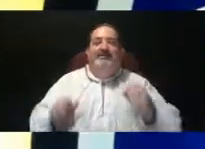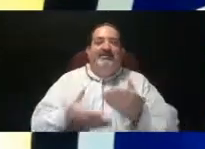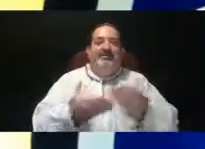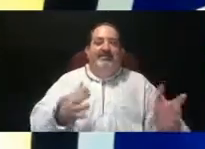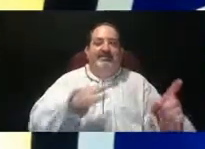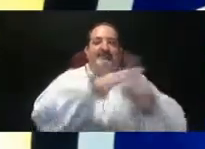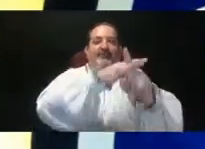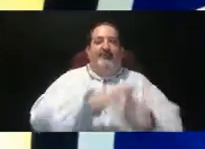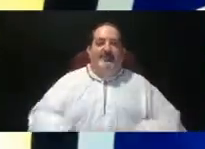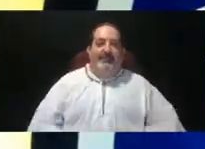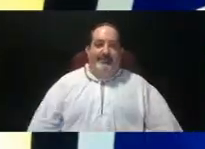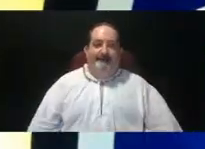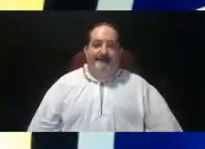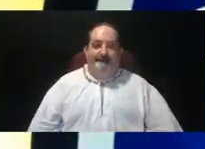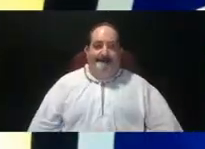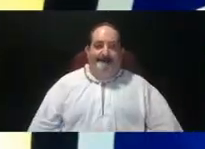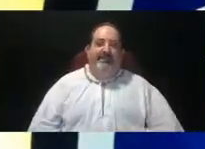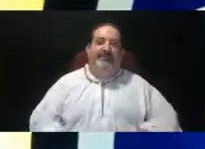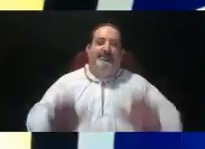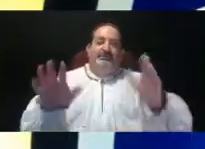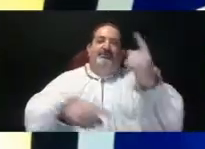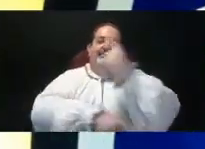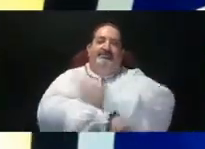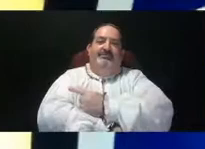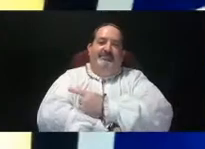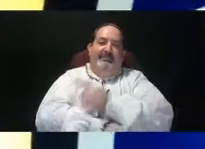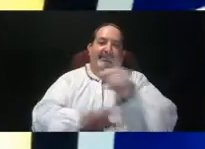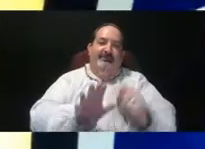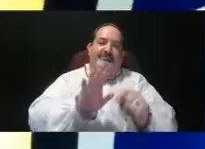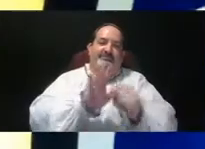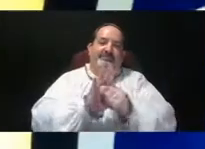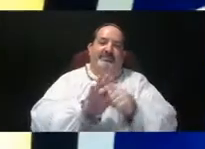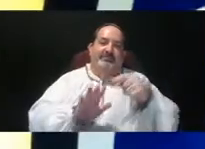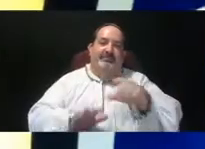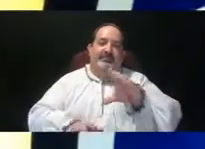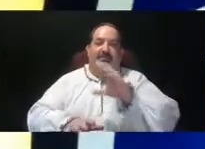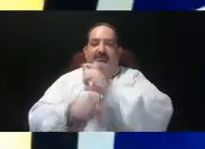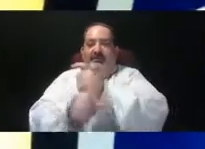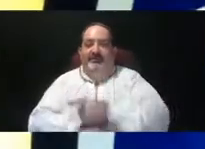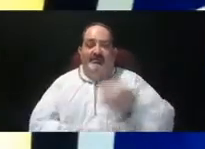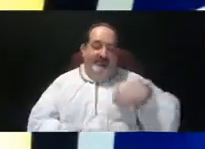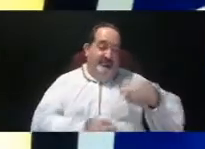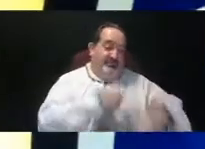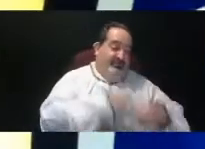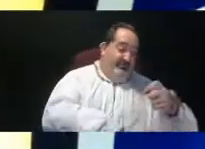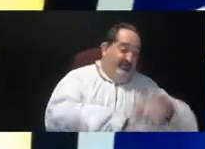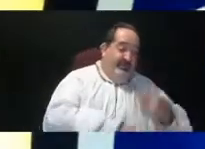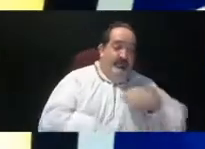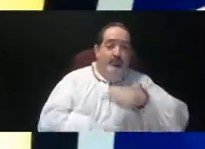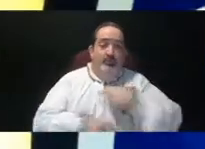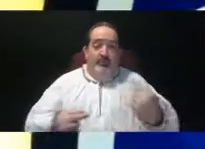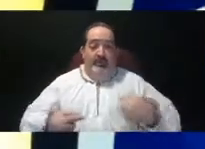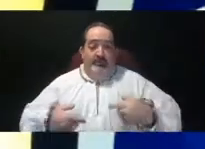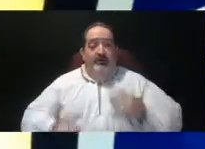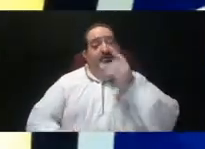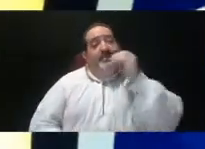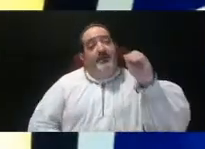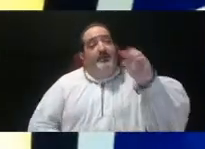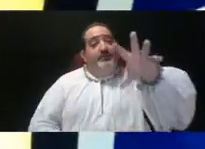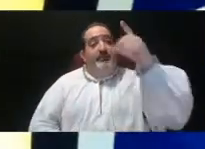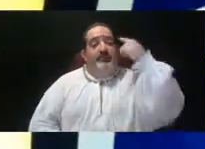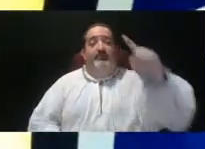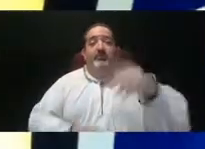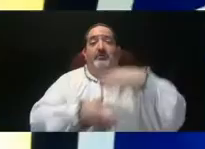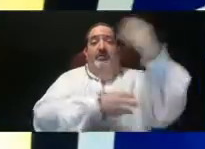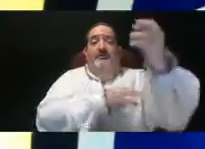forward. It's a great time for Caid now. Even in this most difficult of time, we will be the light for the known world.